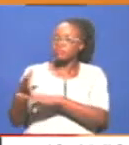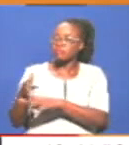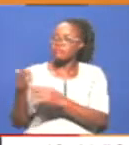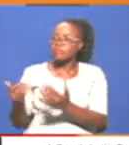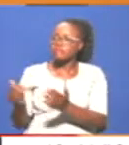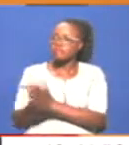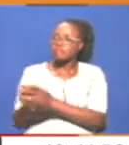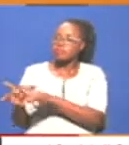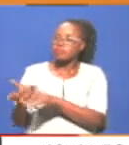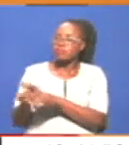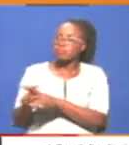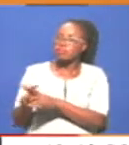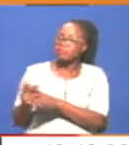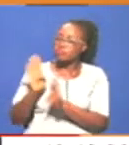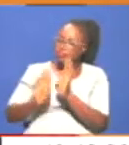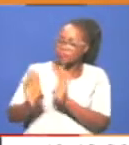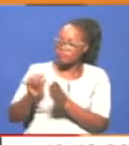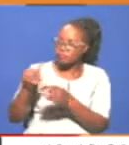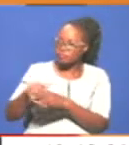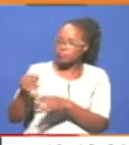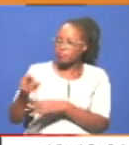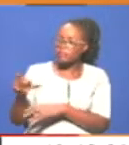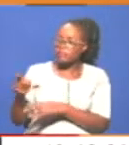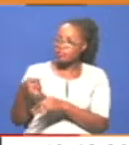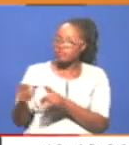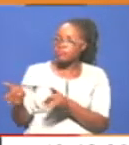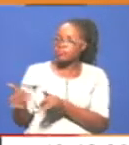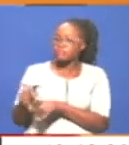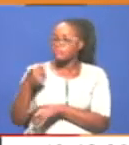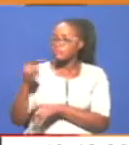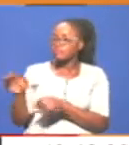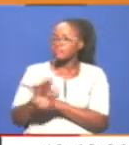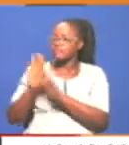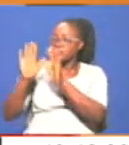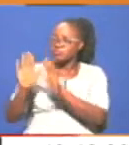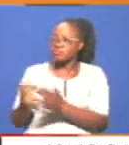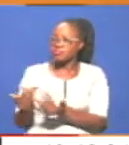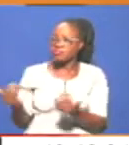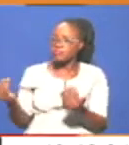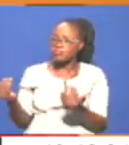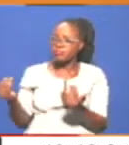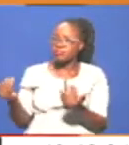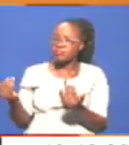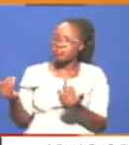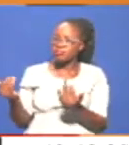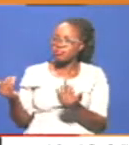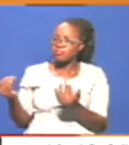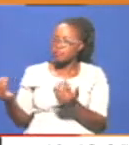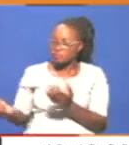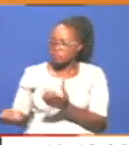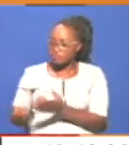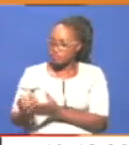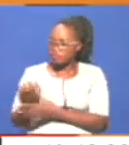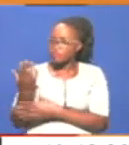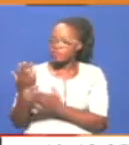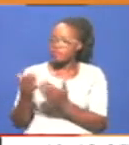ethics amongst yourselves. But like you're saying, the most important thing is to really, when you bring up the kids, you get them to a level